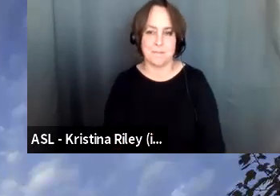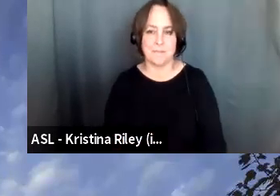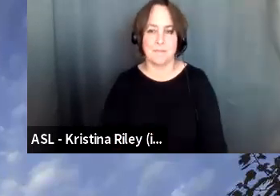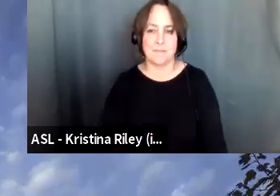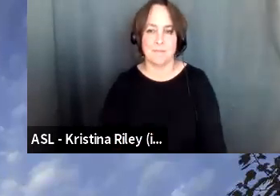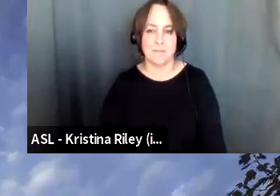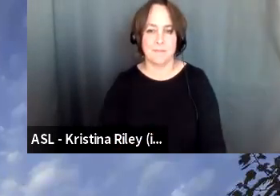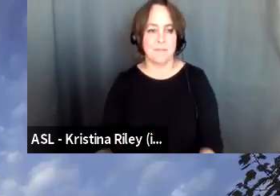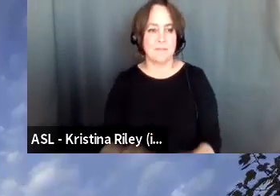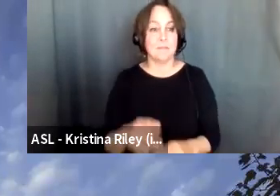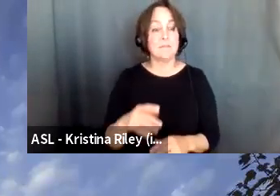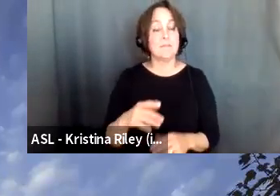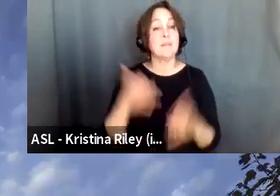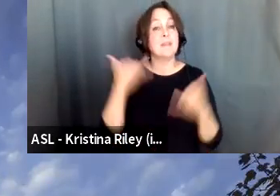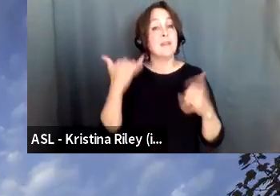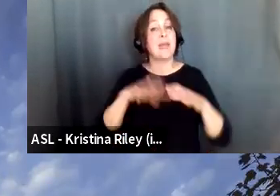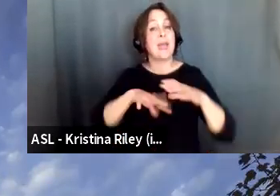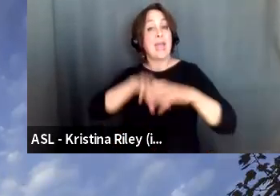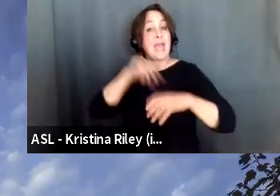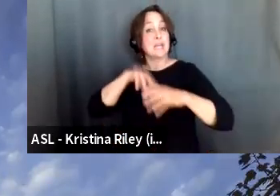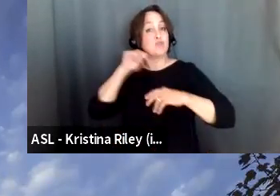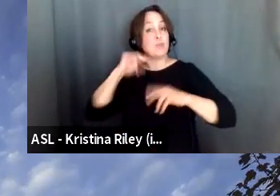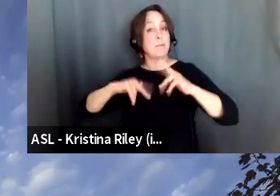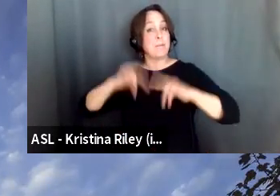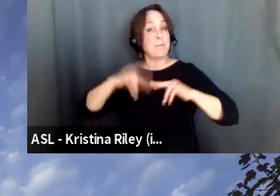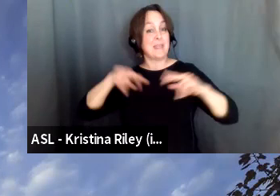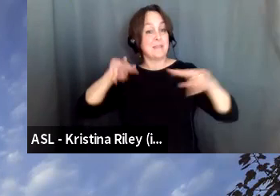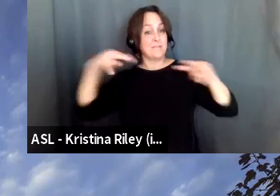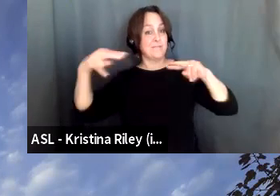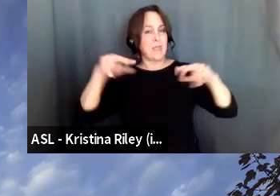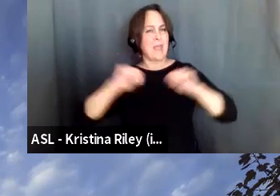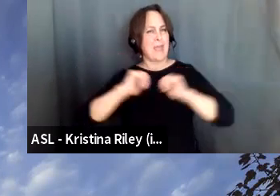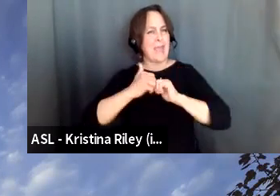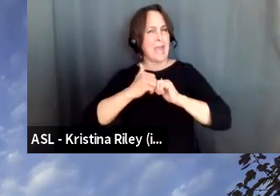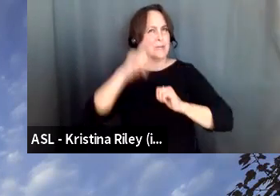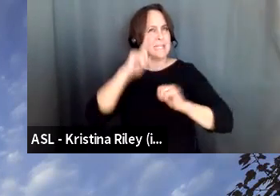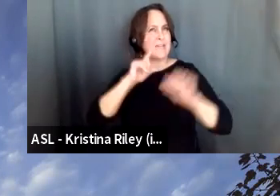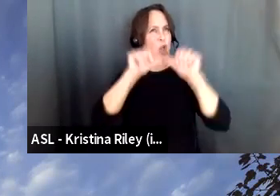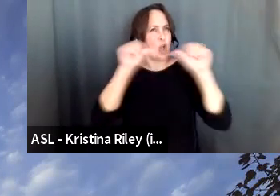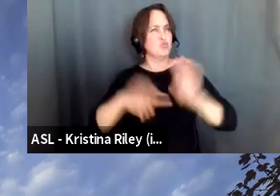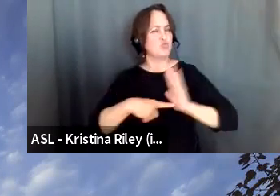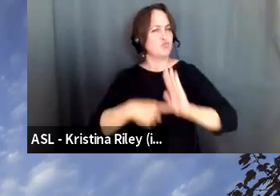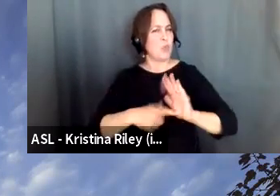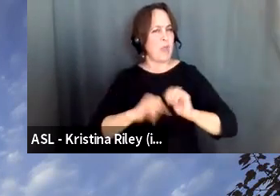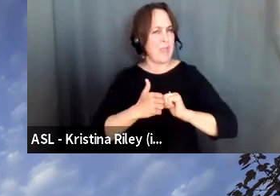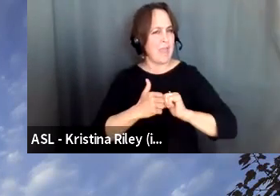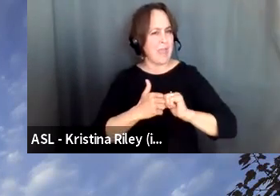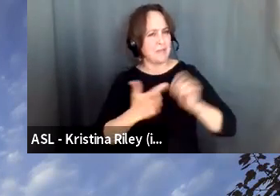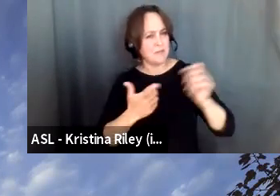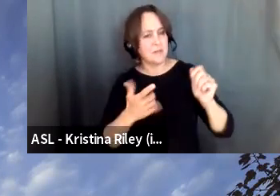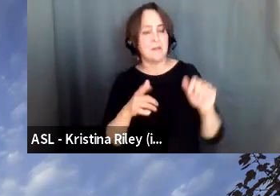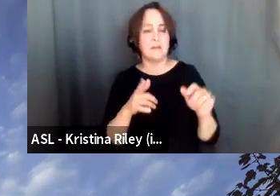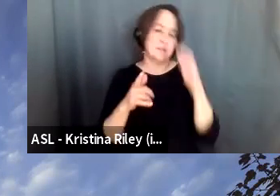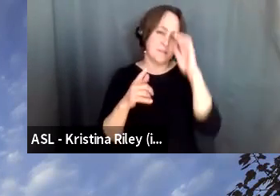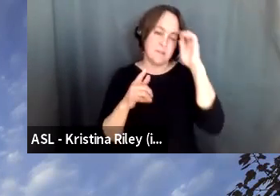So from the exterior, how does deaf architecture come through on the building? And these are some of